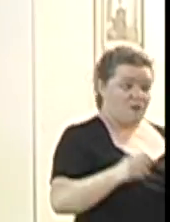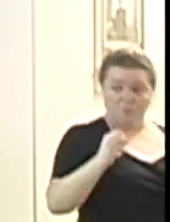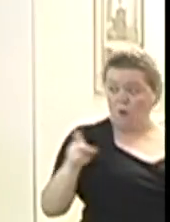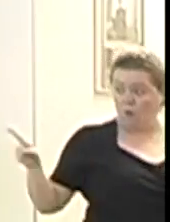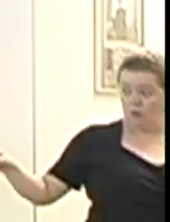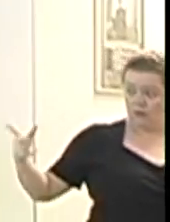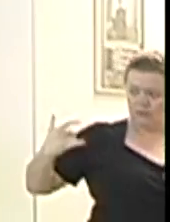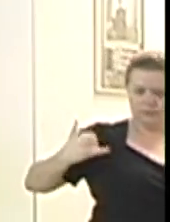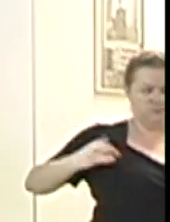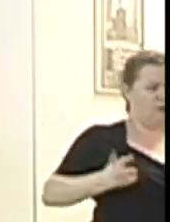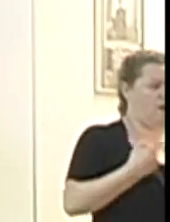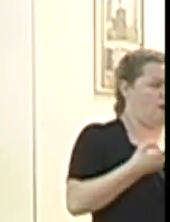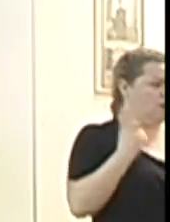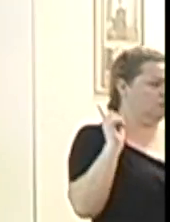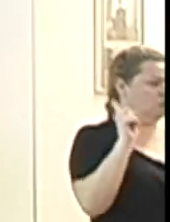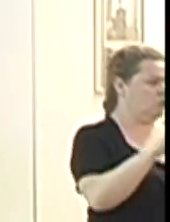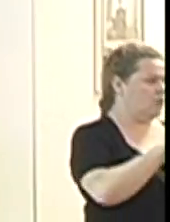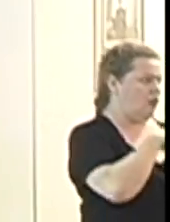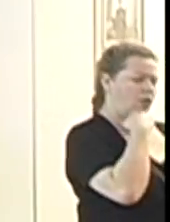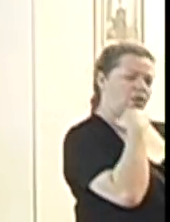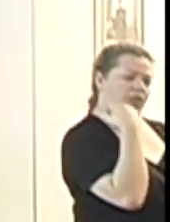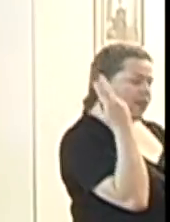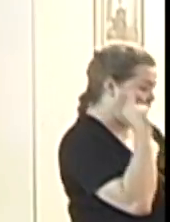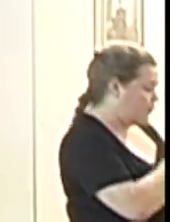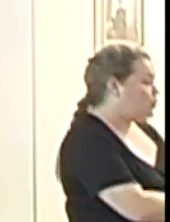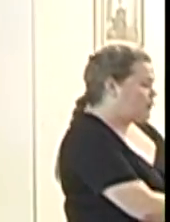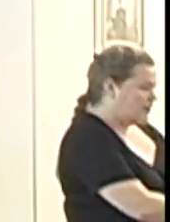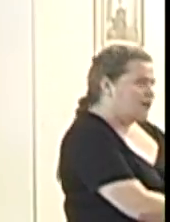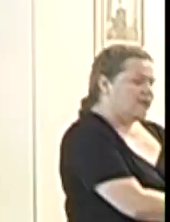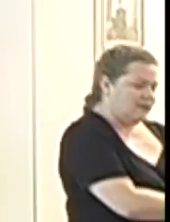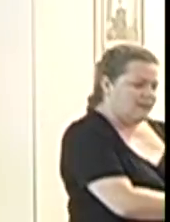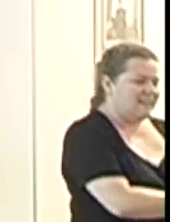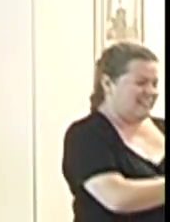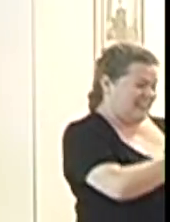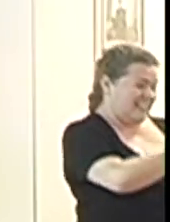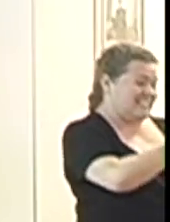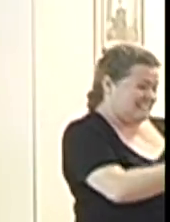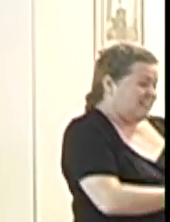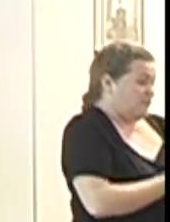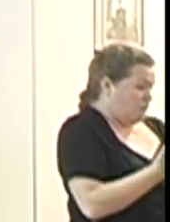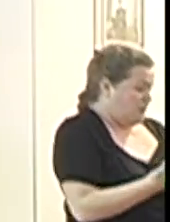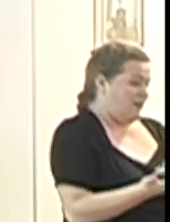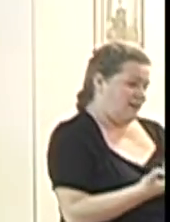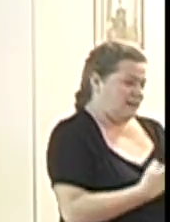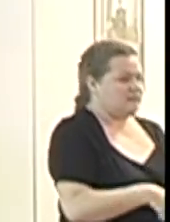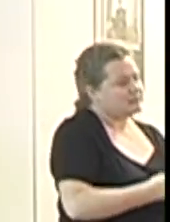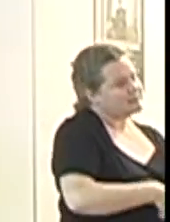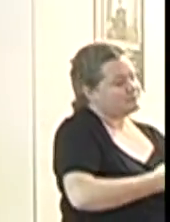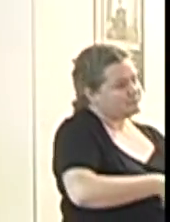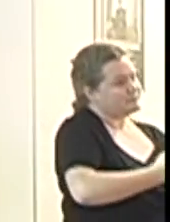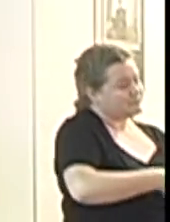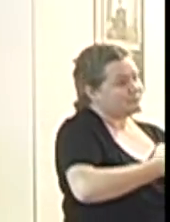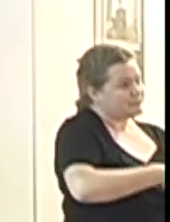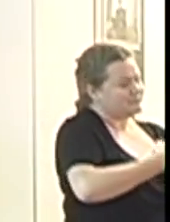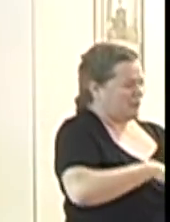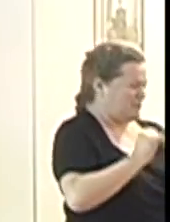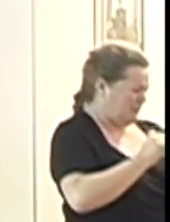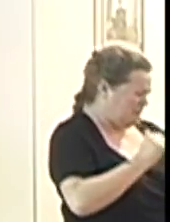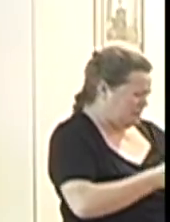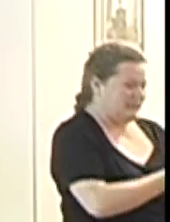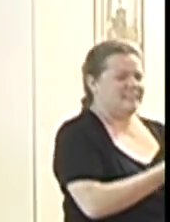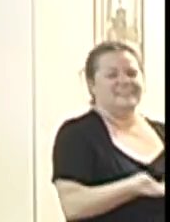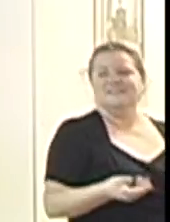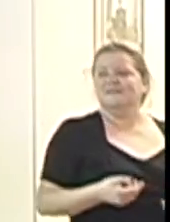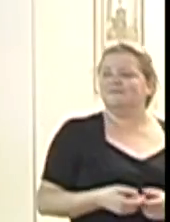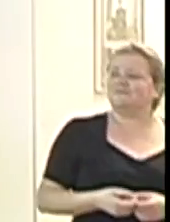ad nauseum. One child produces a sign with 37 cycles. So, we now